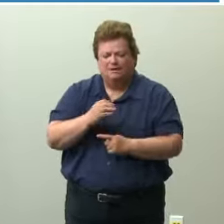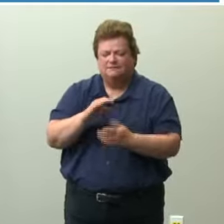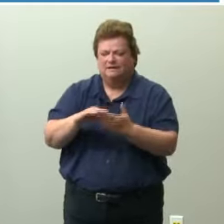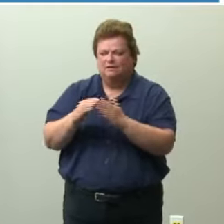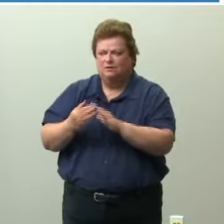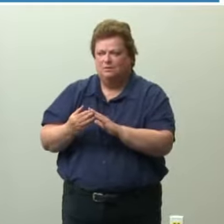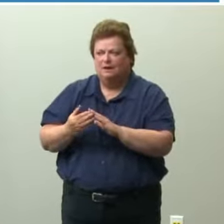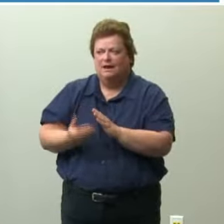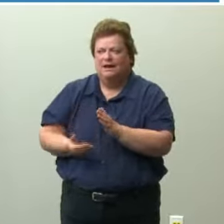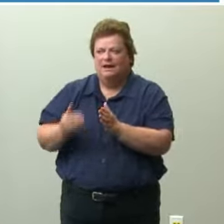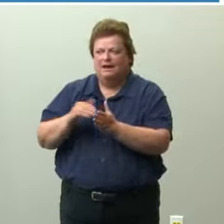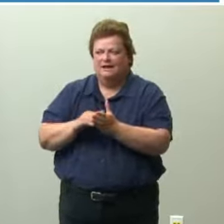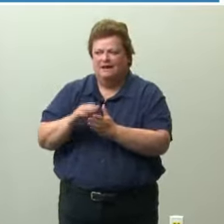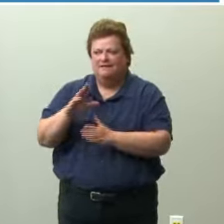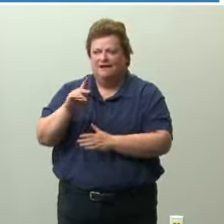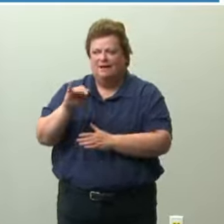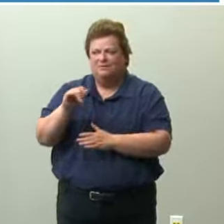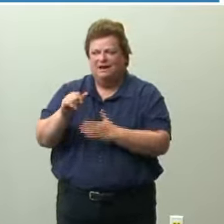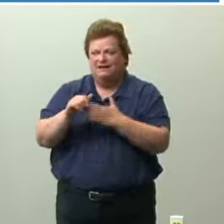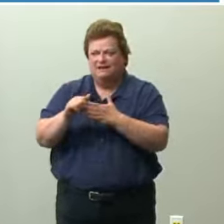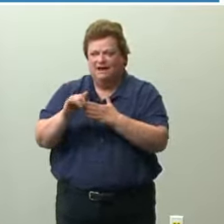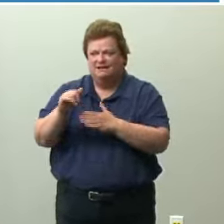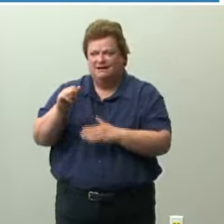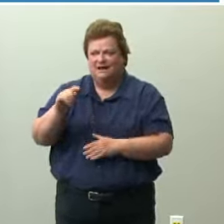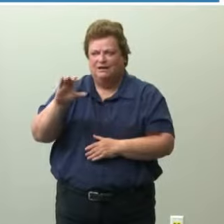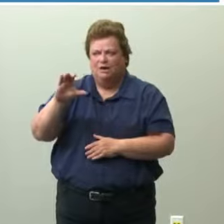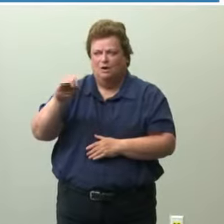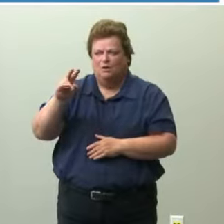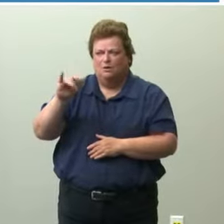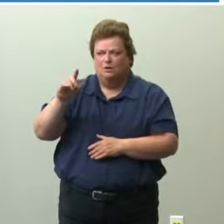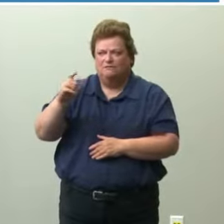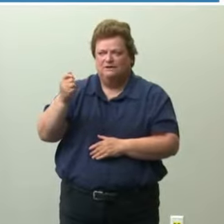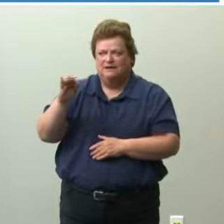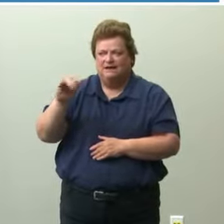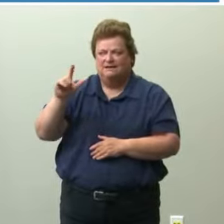Once again, the updated guidance is posted at